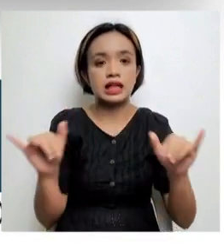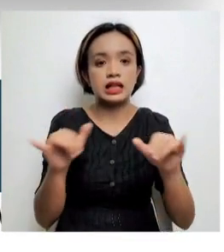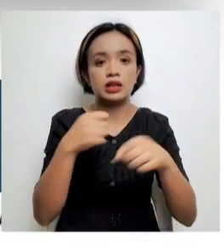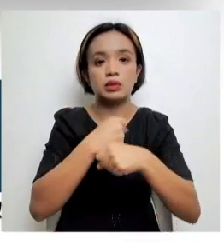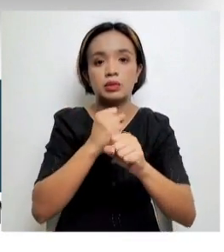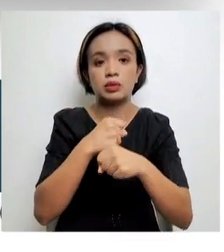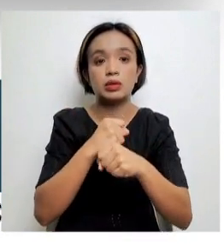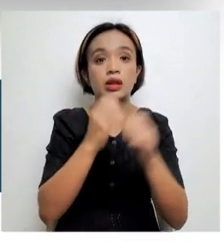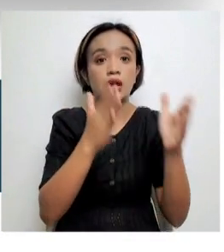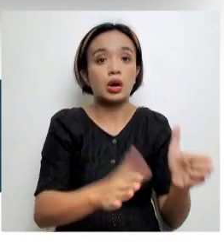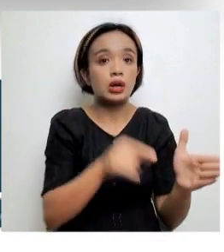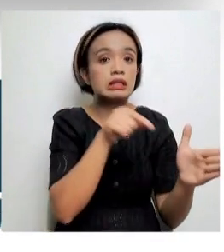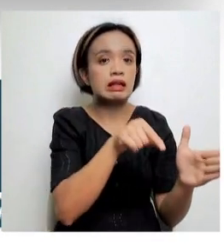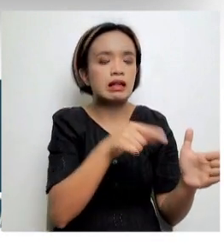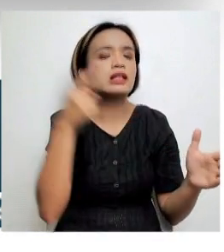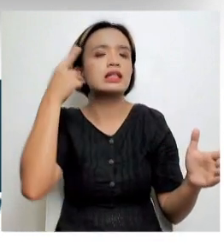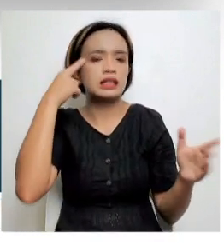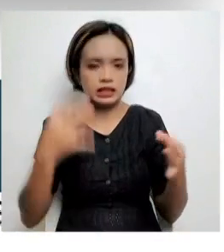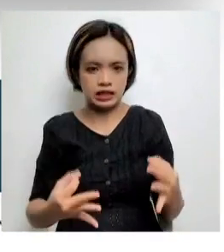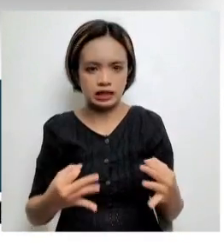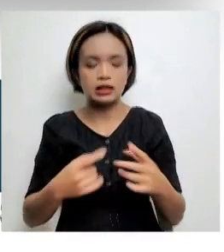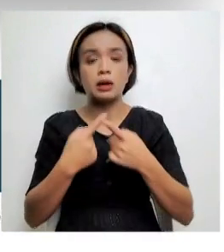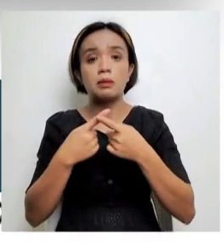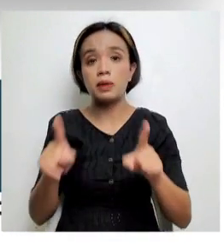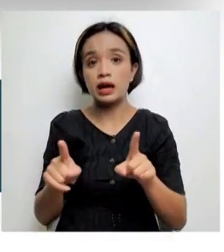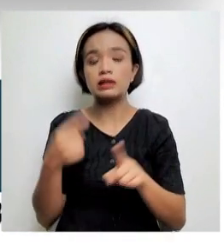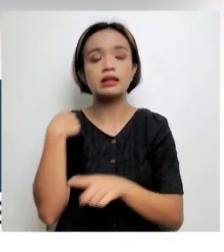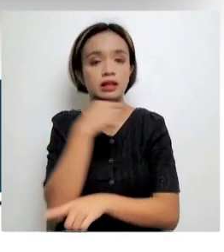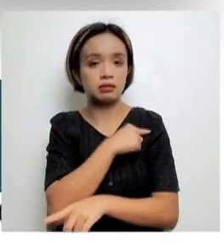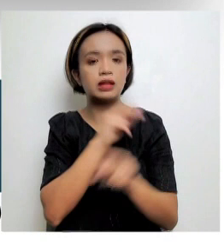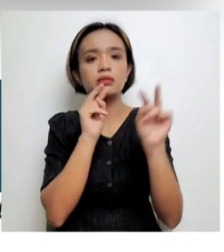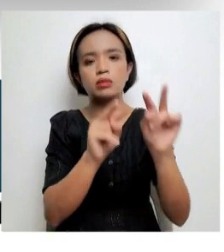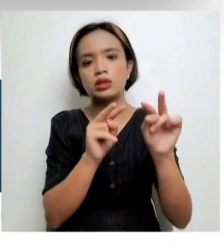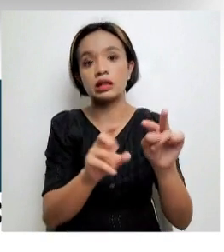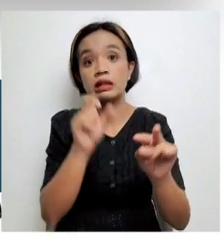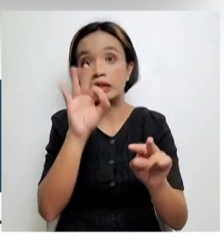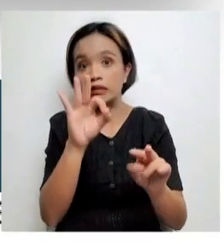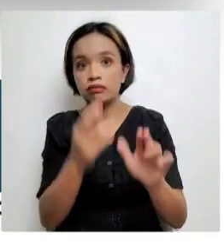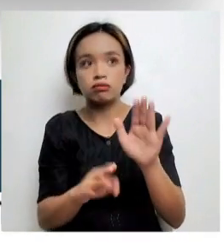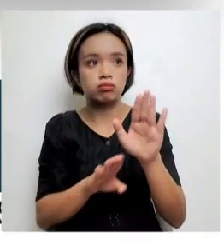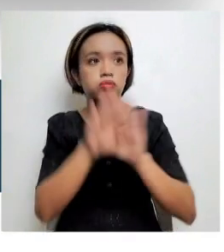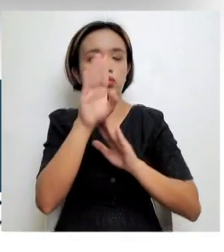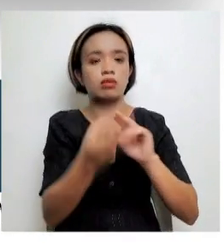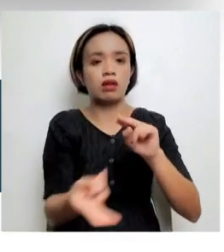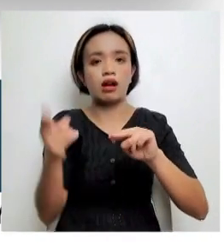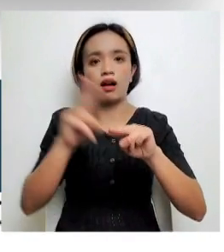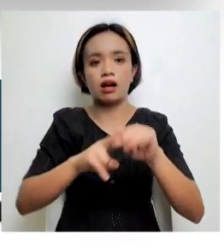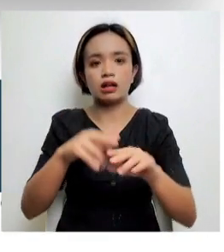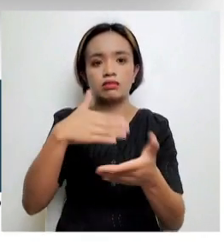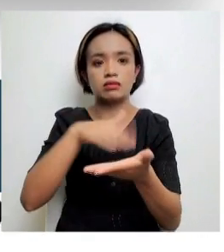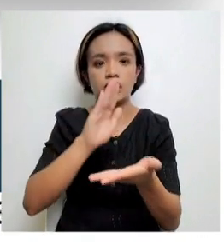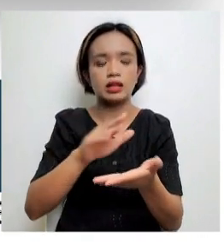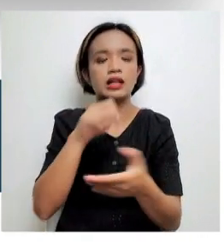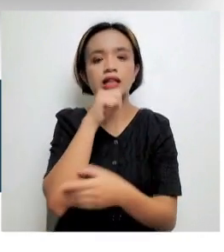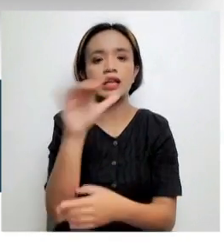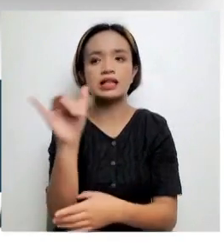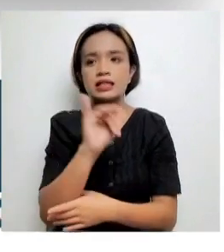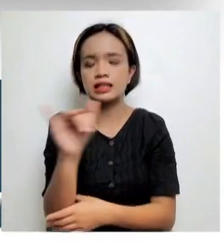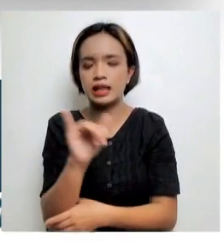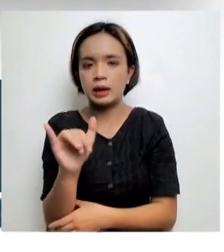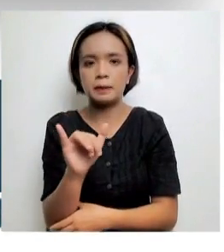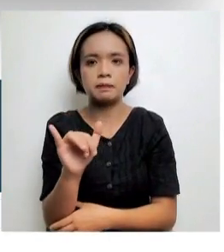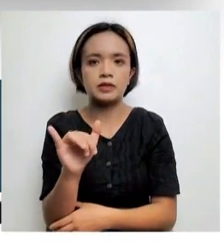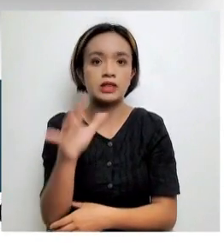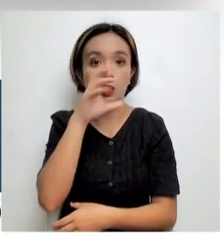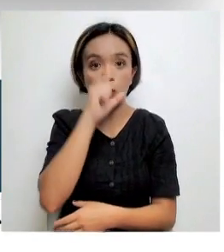ang nagde-decide. Pero nakamonitor kami pagka may biglang tumaas ang presyo compared to the previous